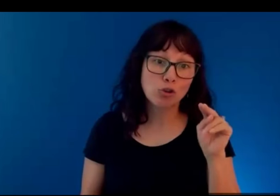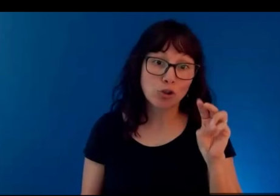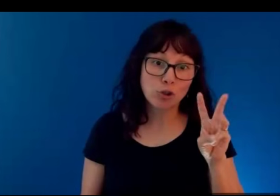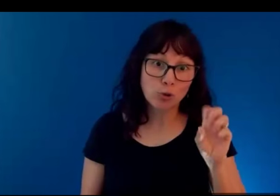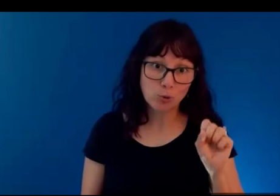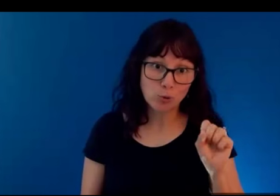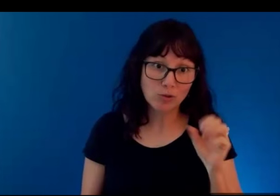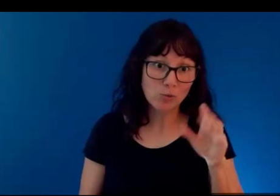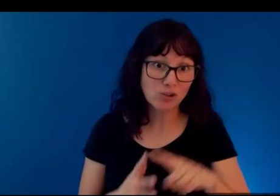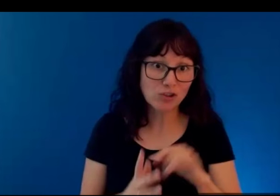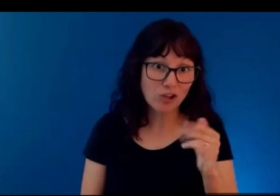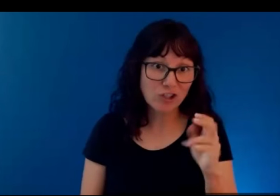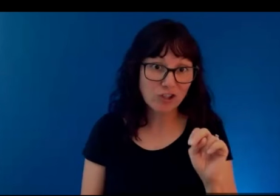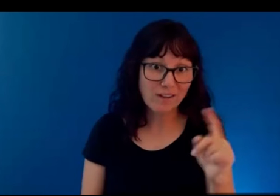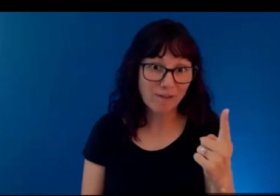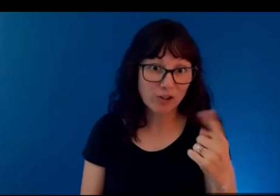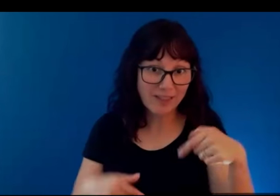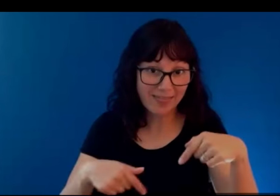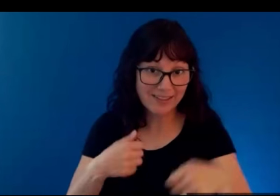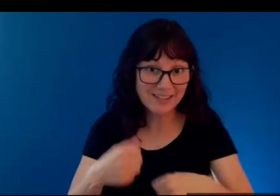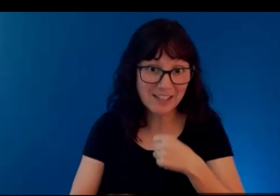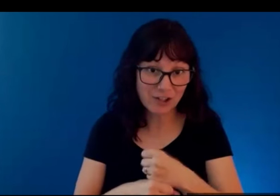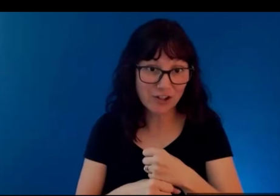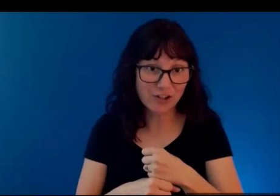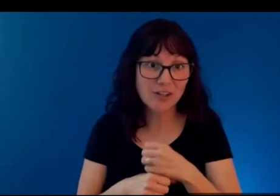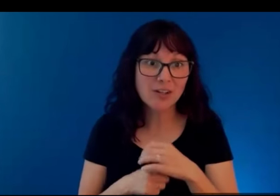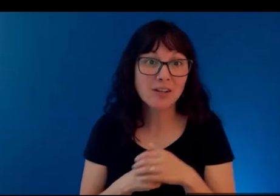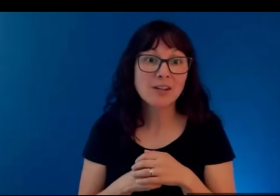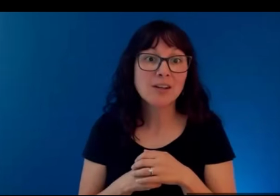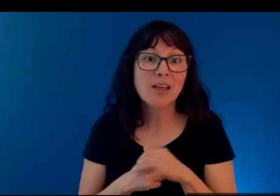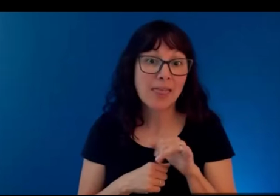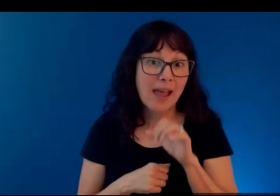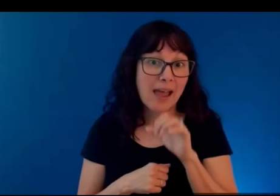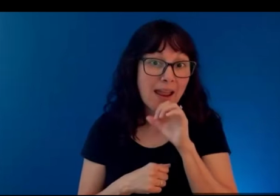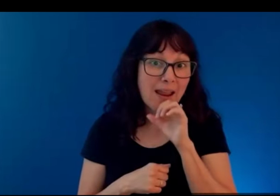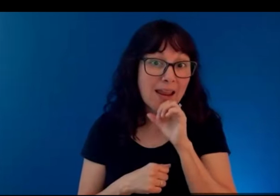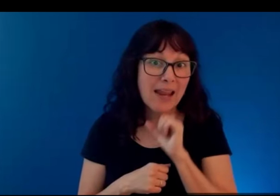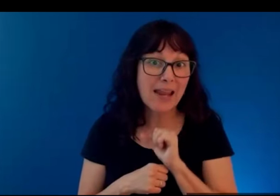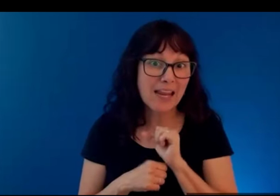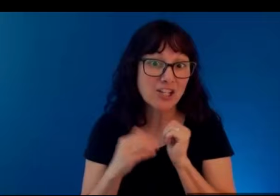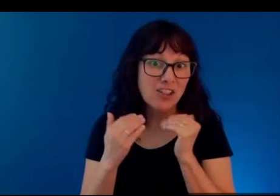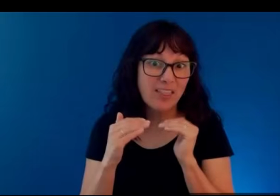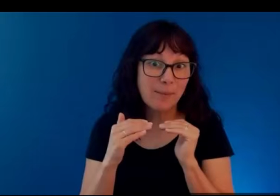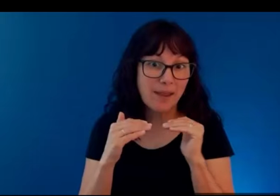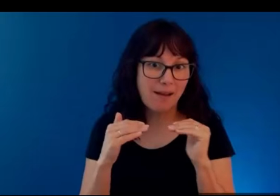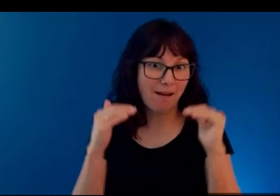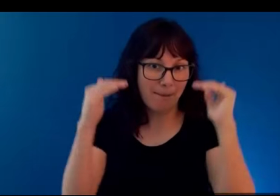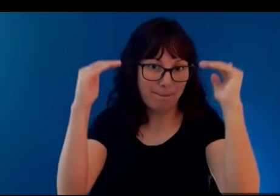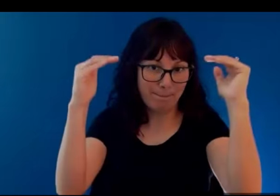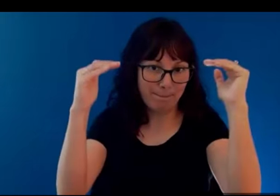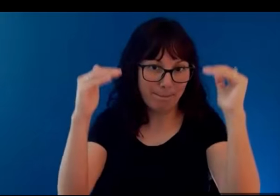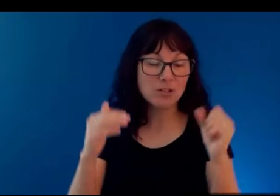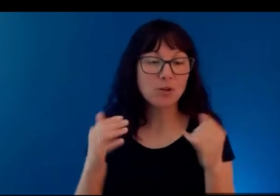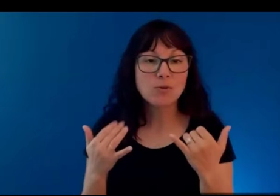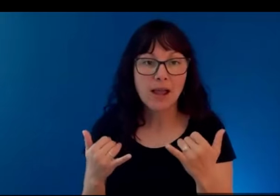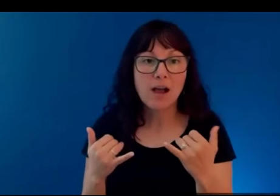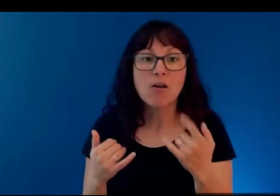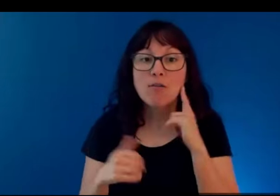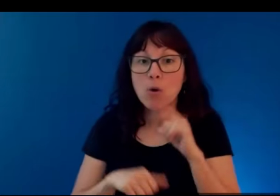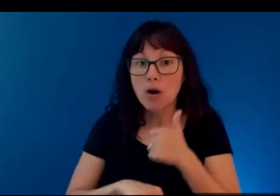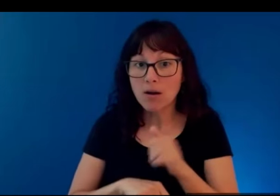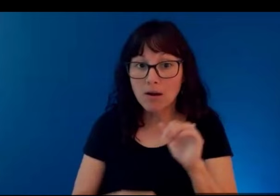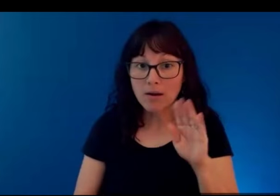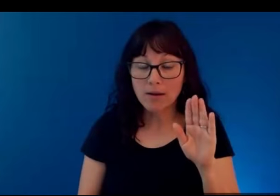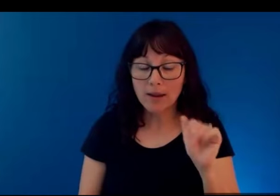Starting on January 1st of this year, that age limit was increased. And so now, in order to open an